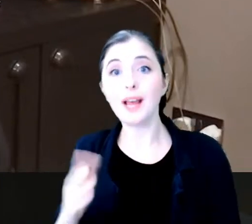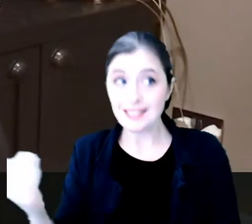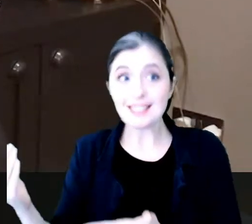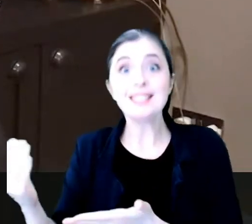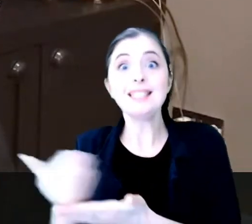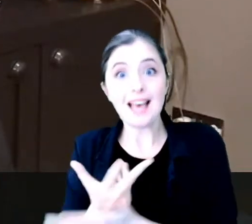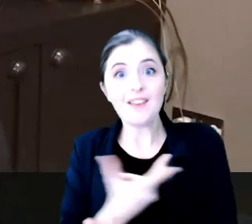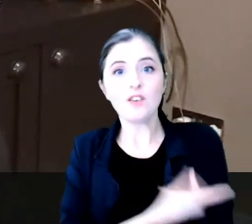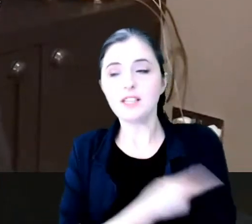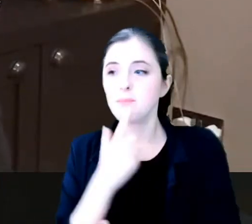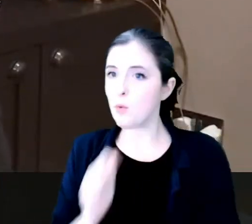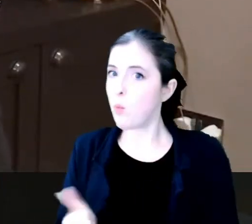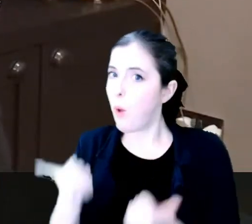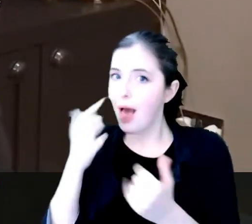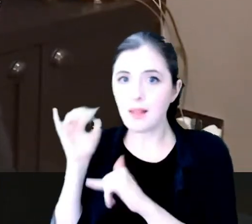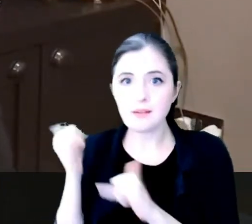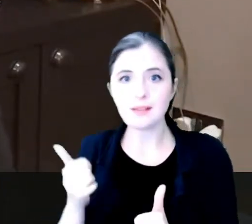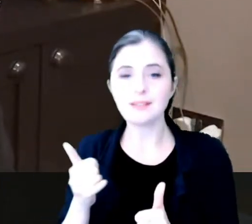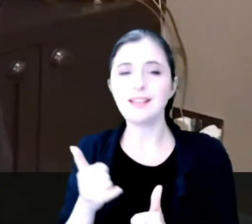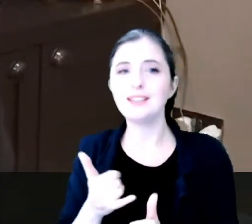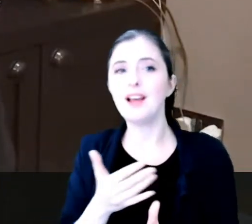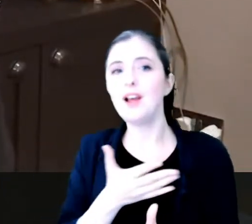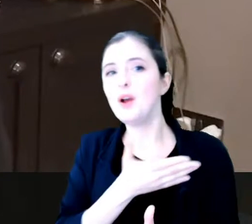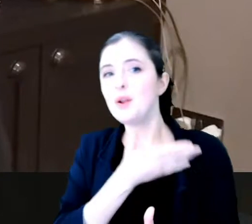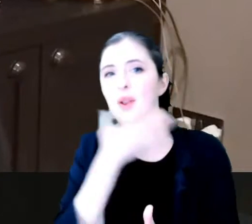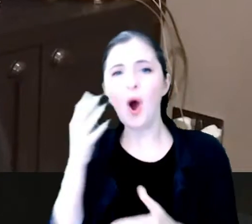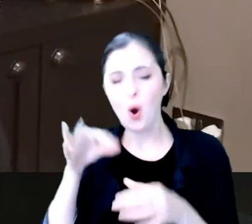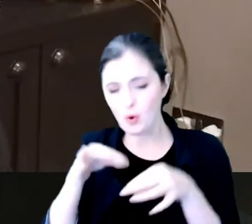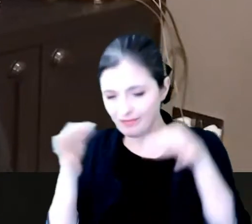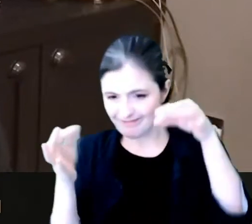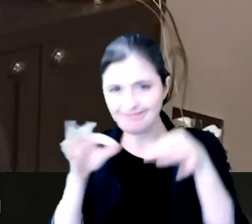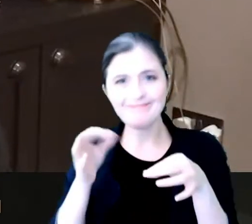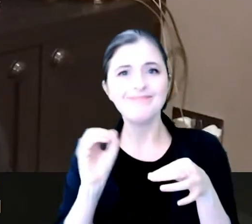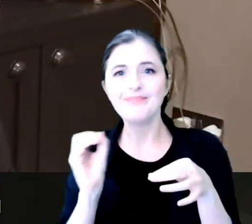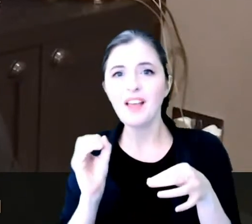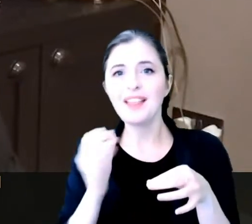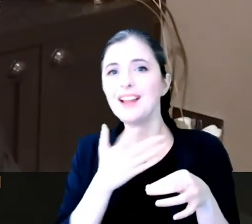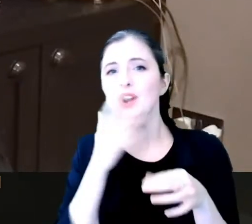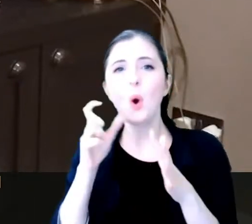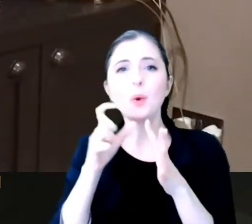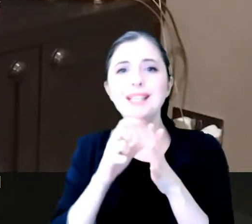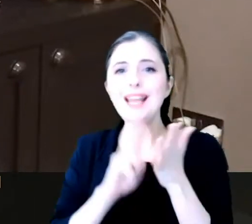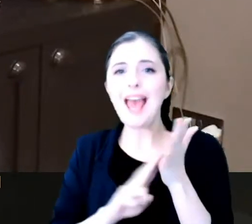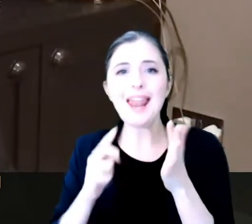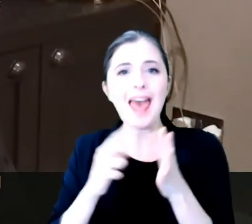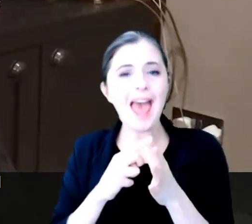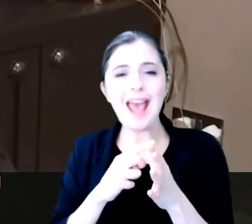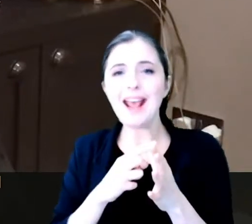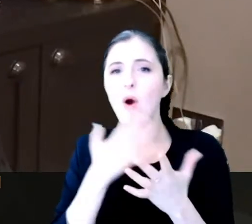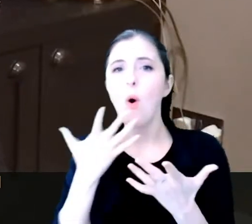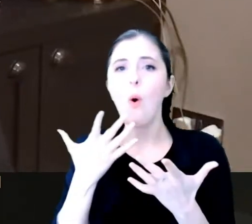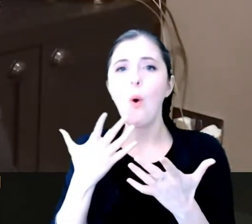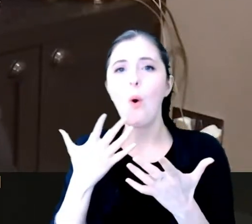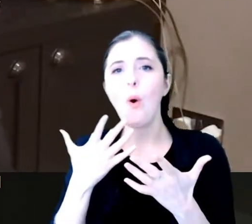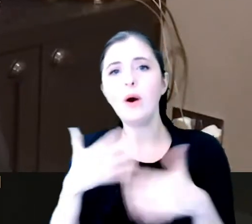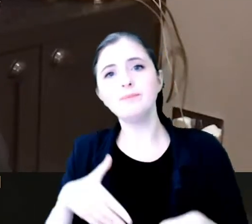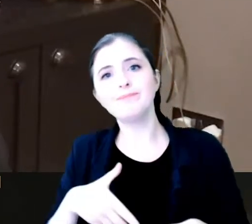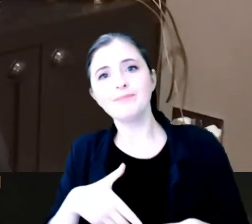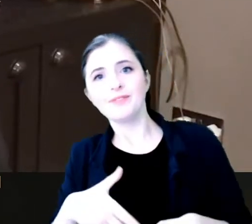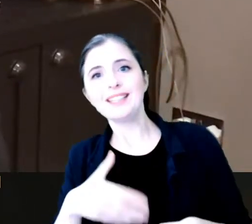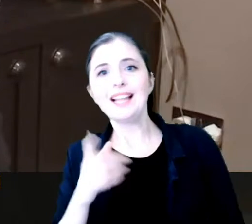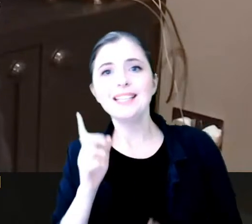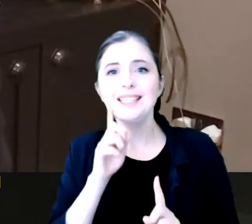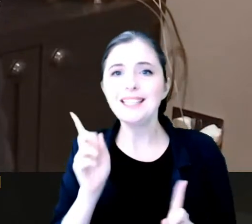tested, and there's no chips in it. There's no question of your DNA being infected, or your fertility being infected, or you being taken over by